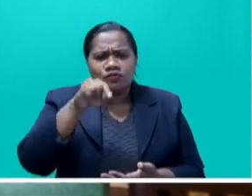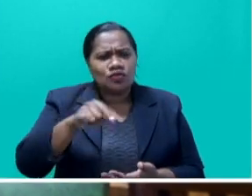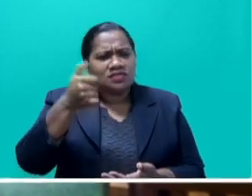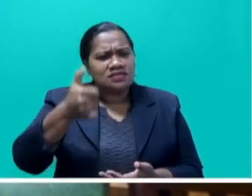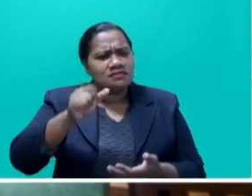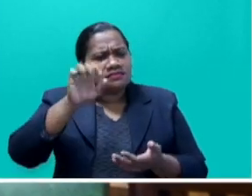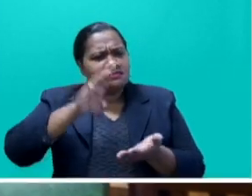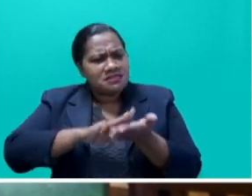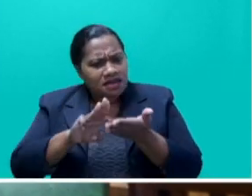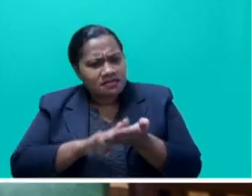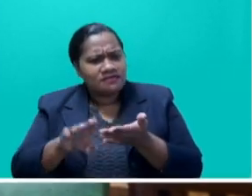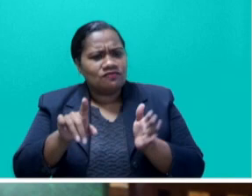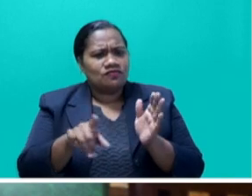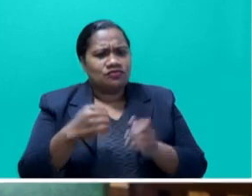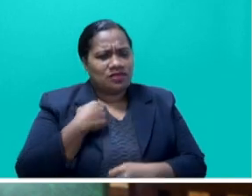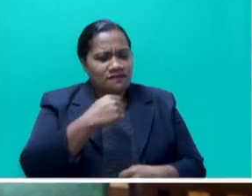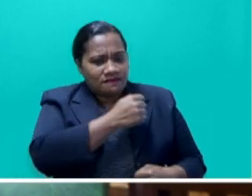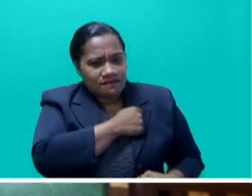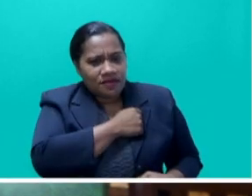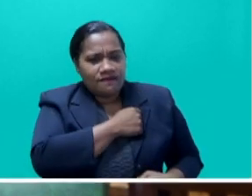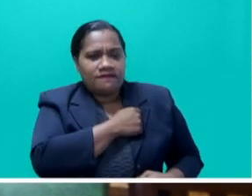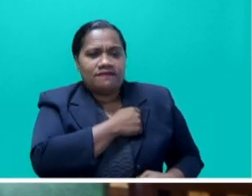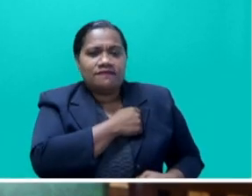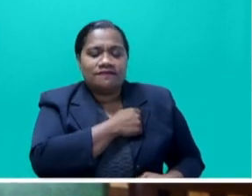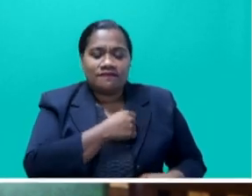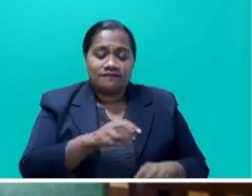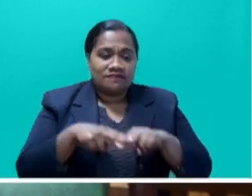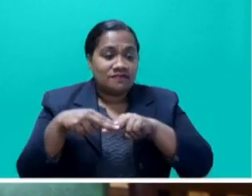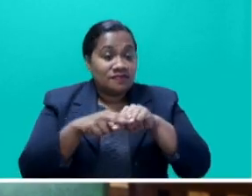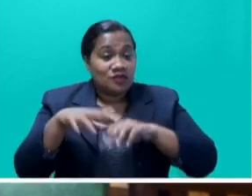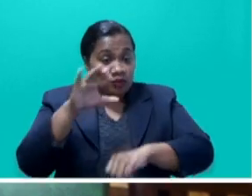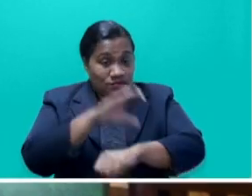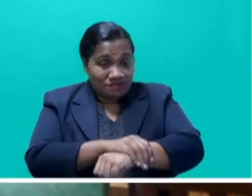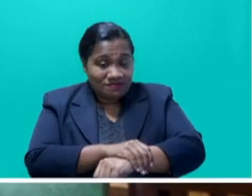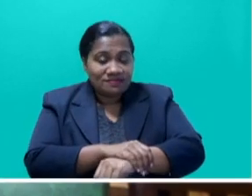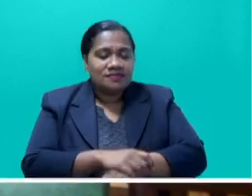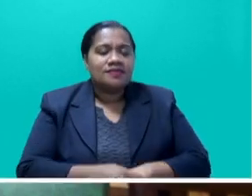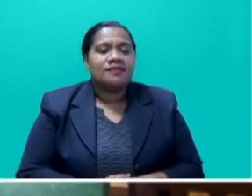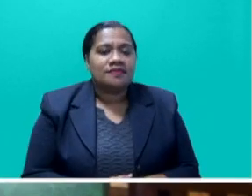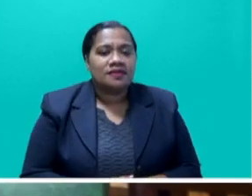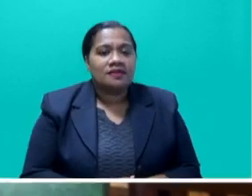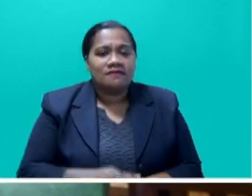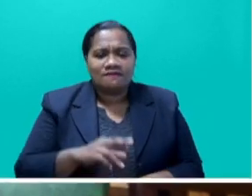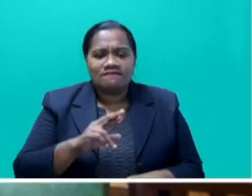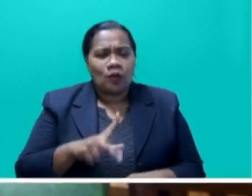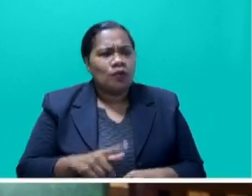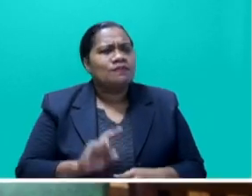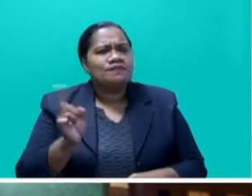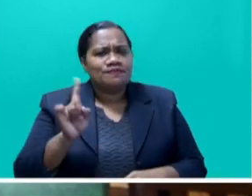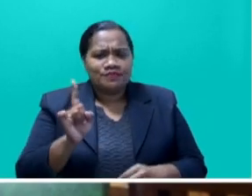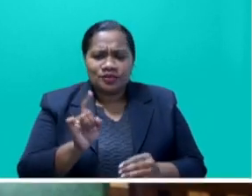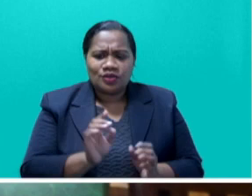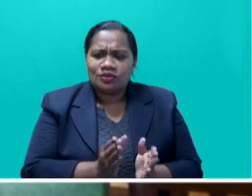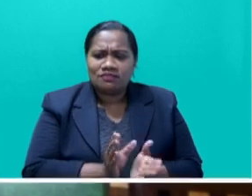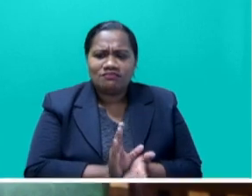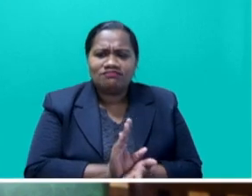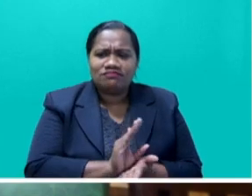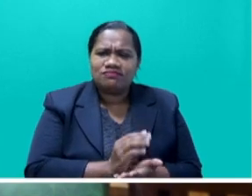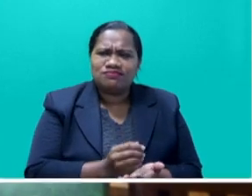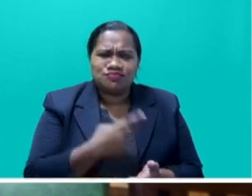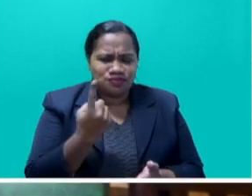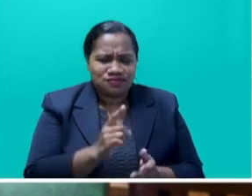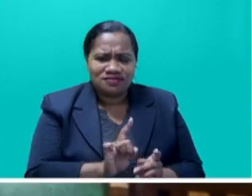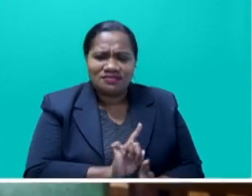for RFMF and Fiji Police Force personnel committed for deployment to peacekeeping and UN policing